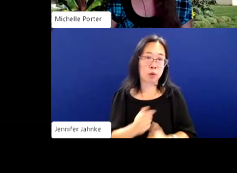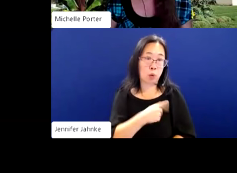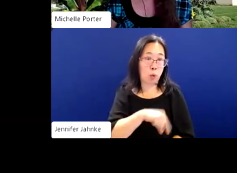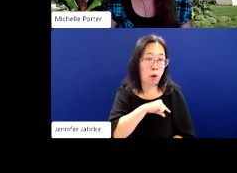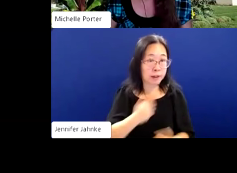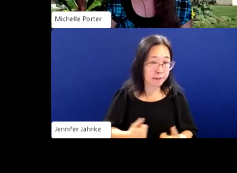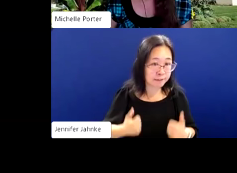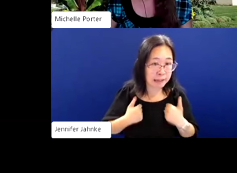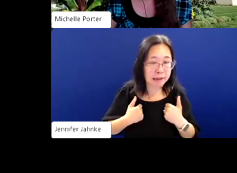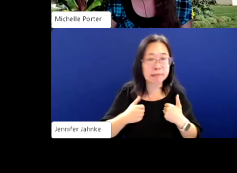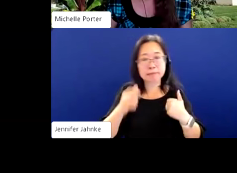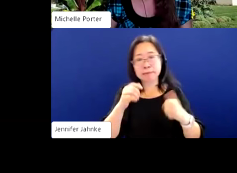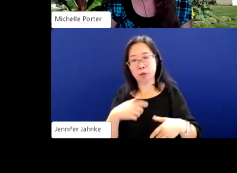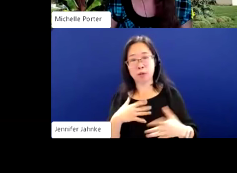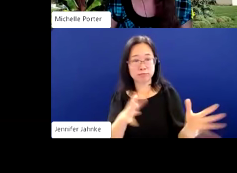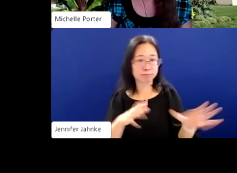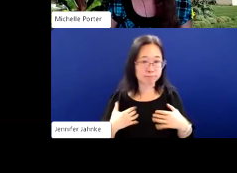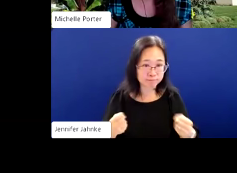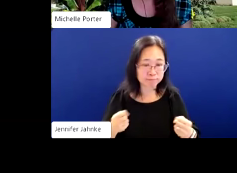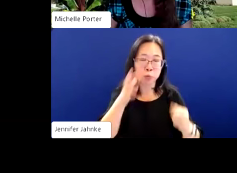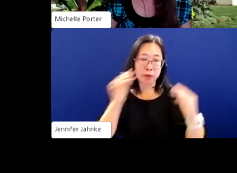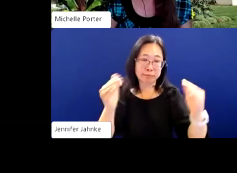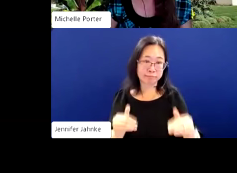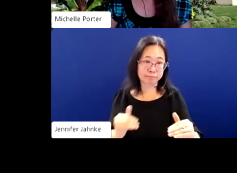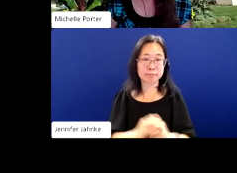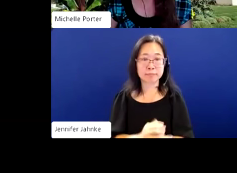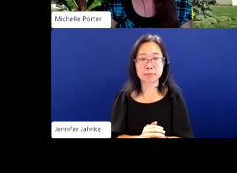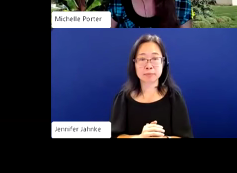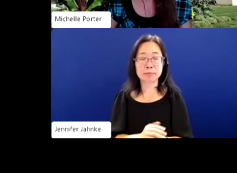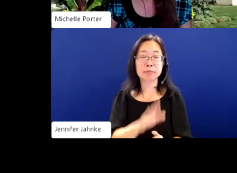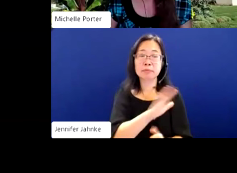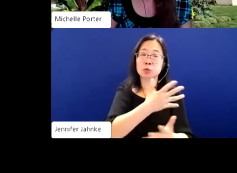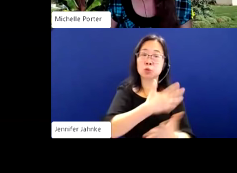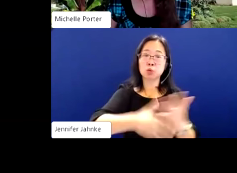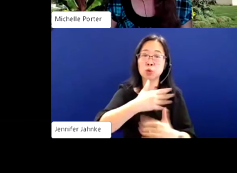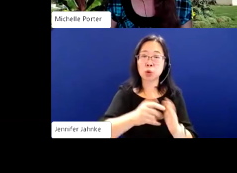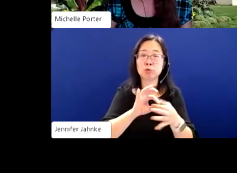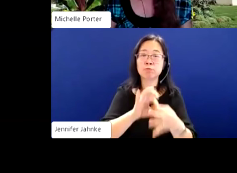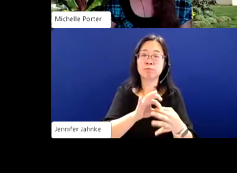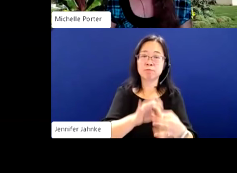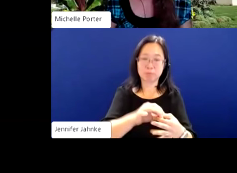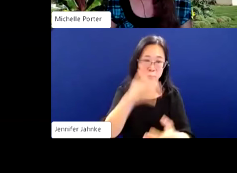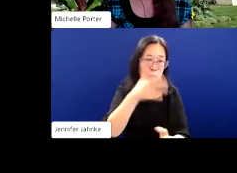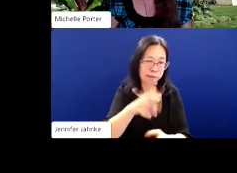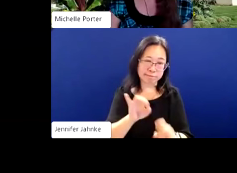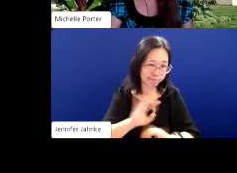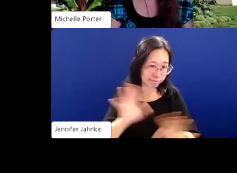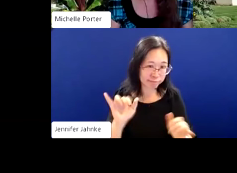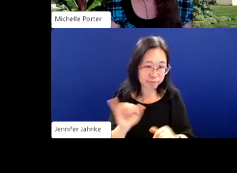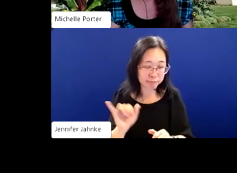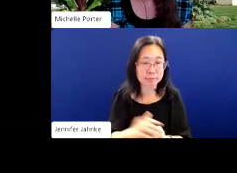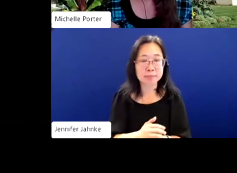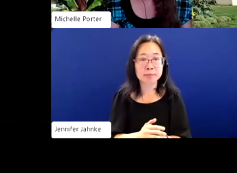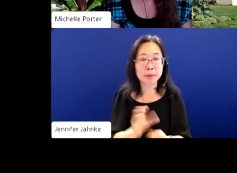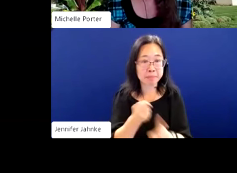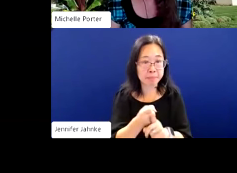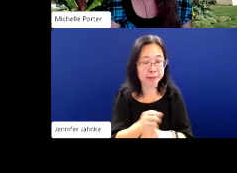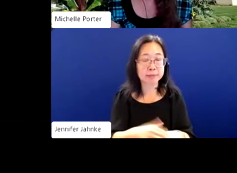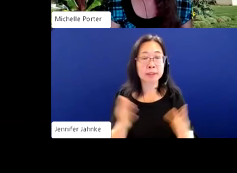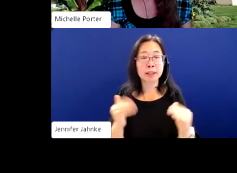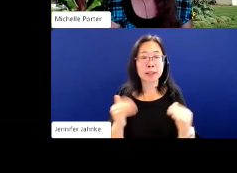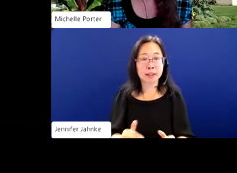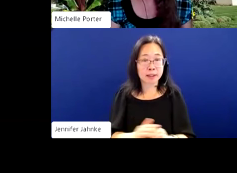result. There could be poor social relationships. And another example is the exclusion